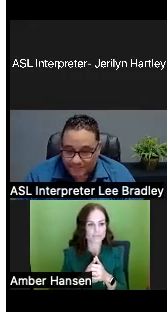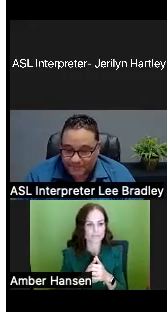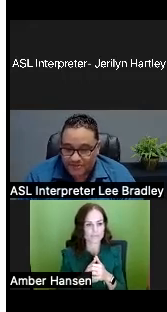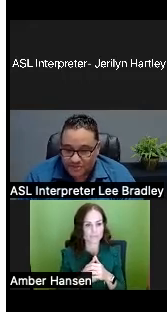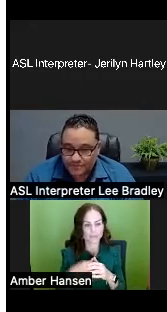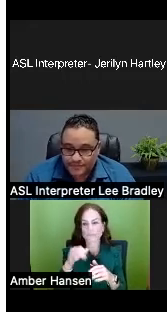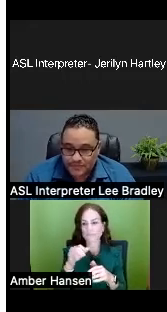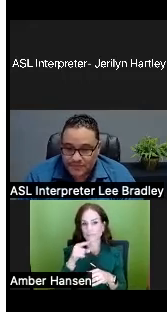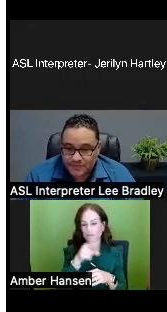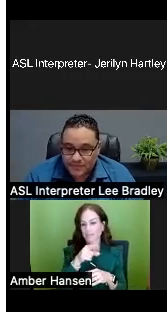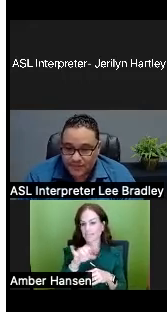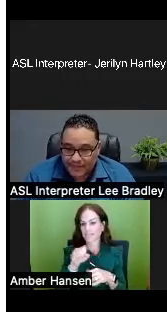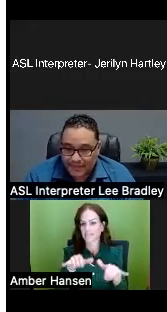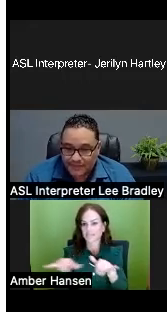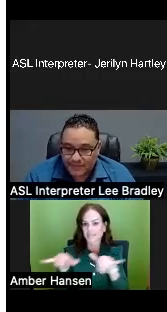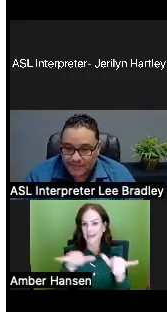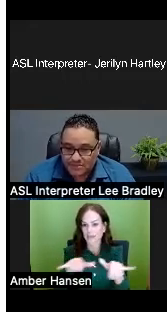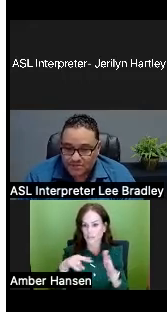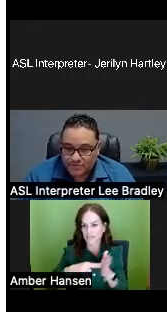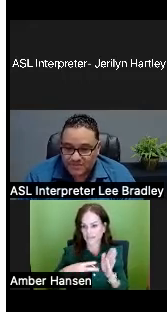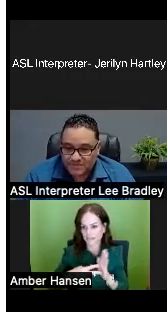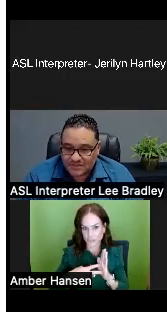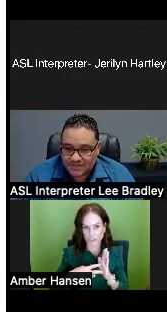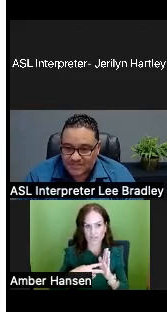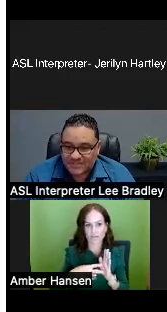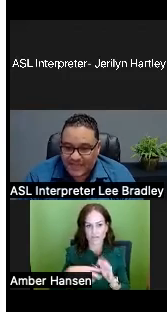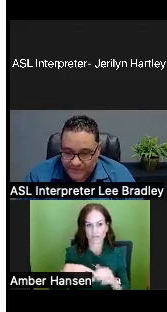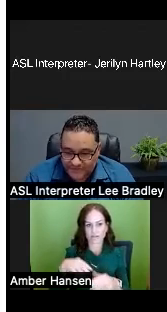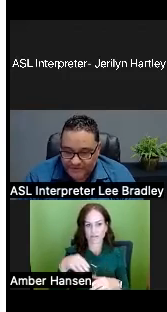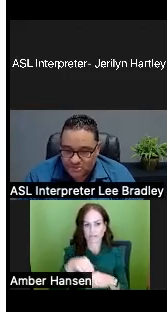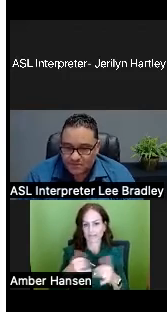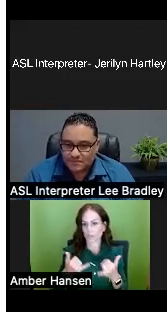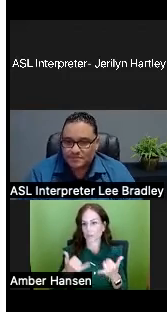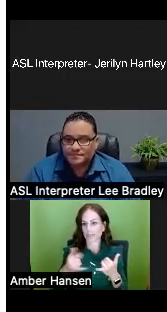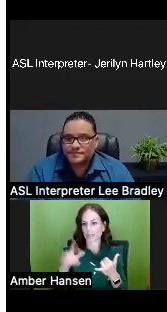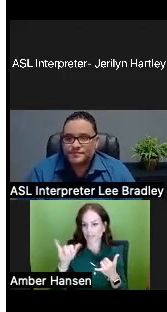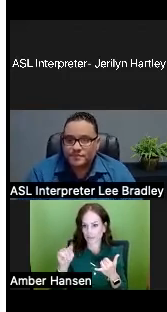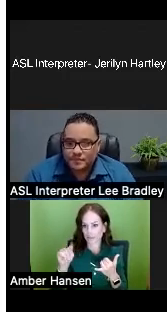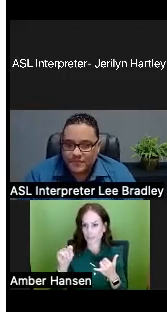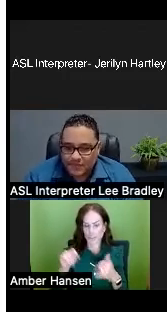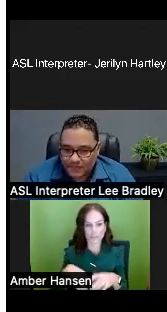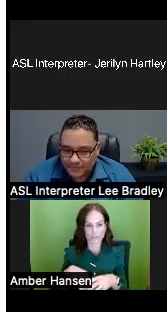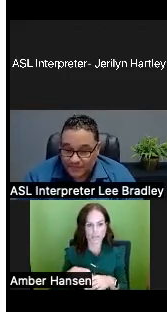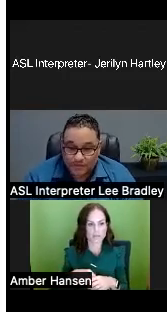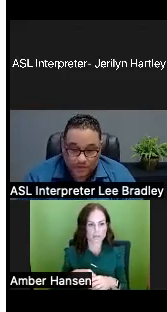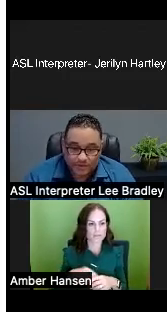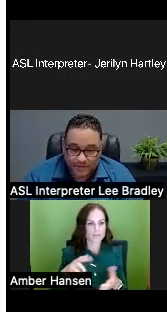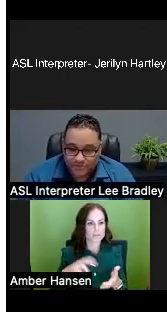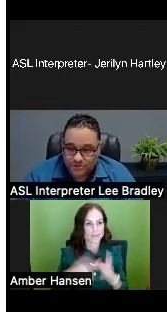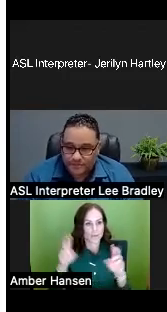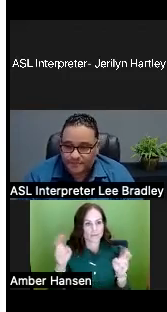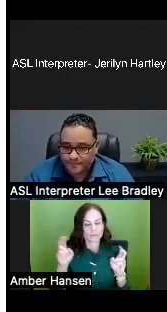language deprivation. And so this is a standard definition in the